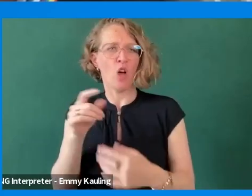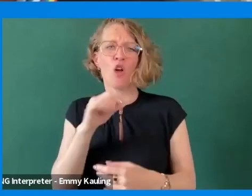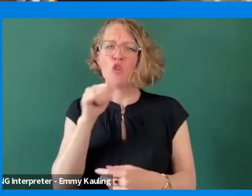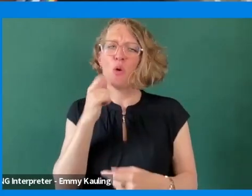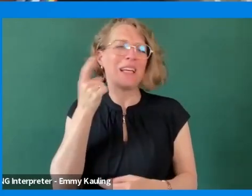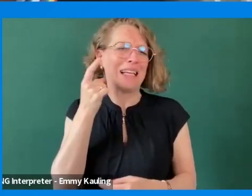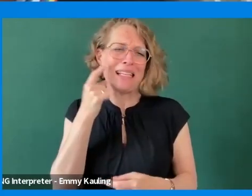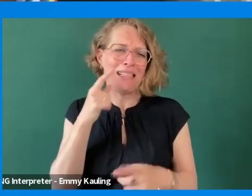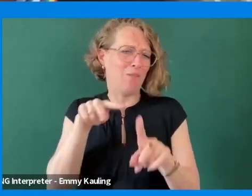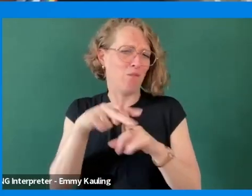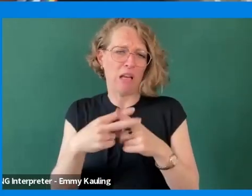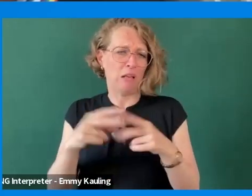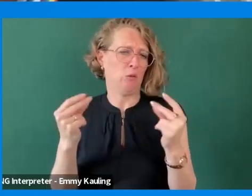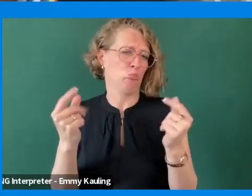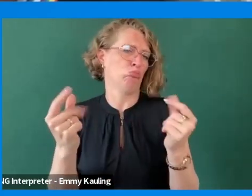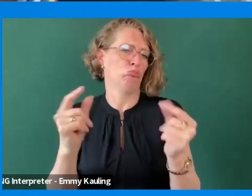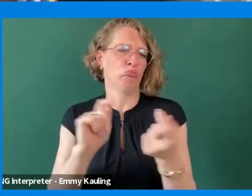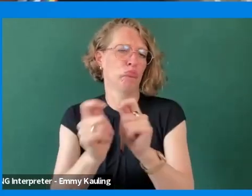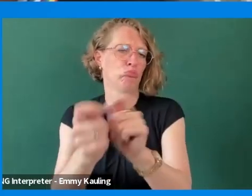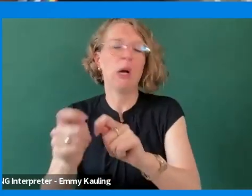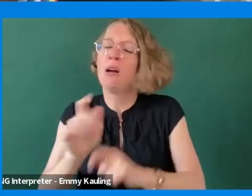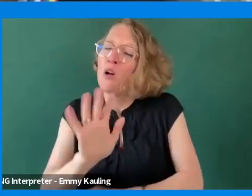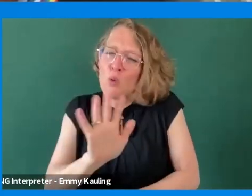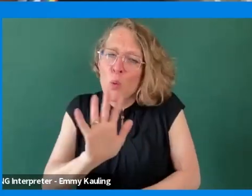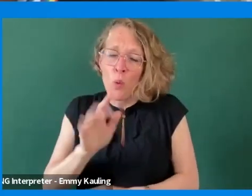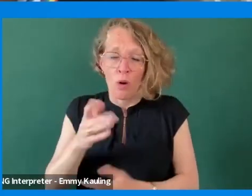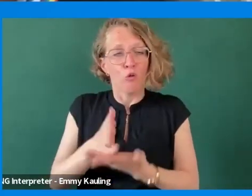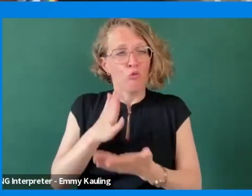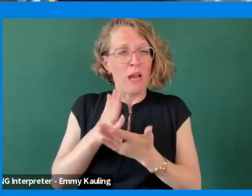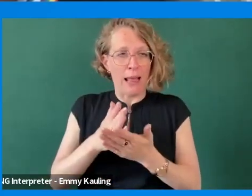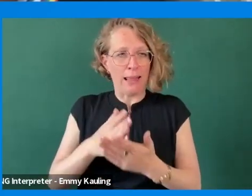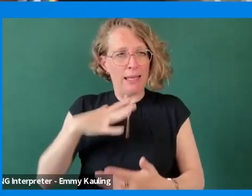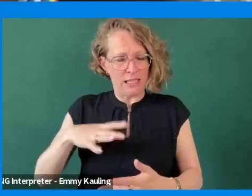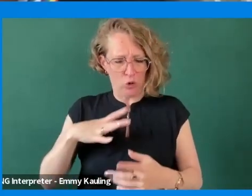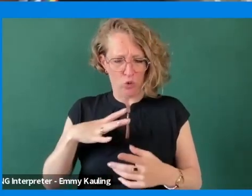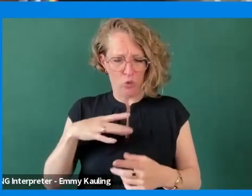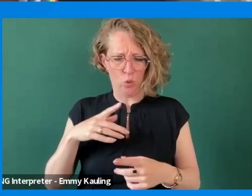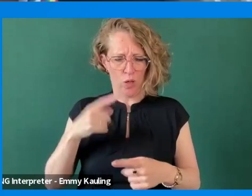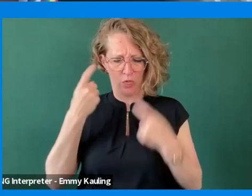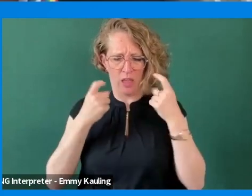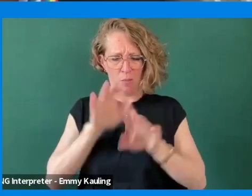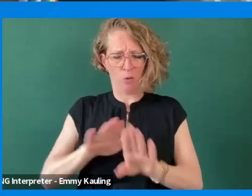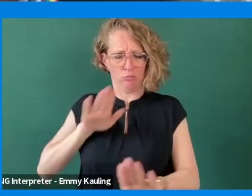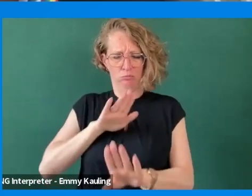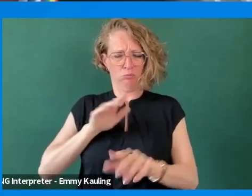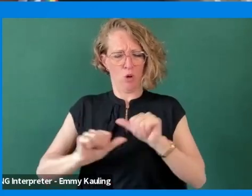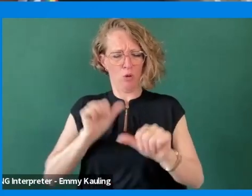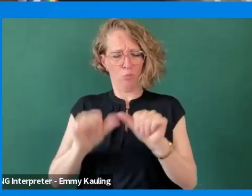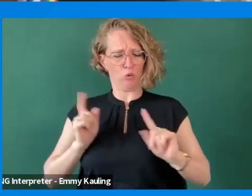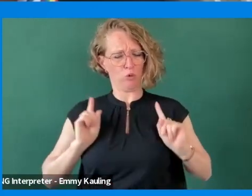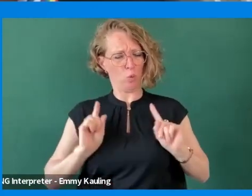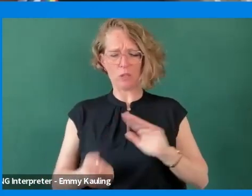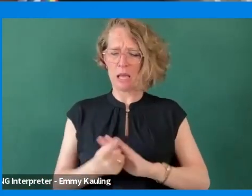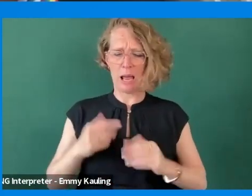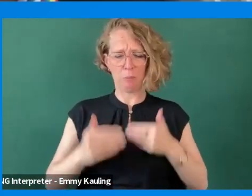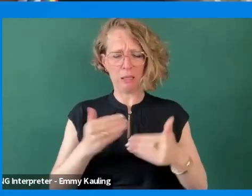easy quick fixes, but they often require us to really question the process as a whole, take a step back, and be open-minded